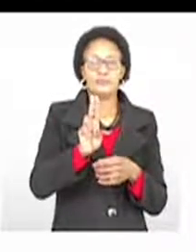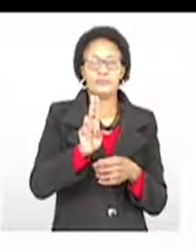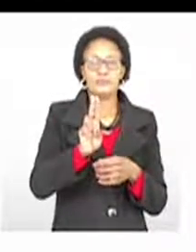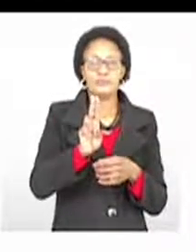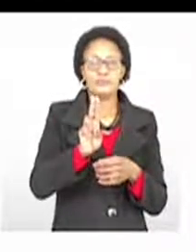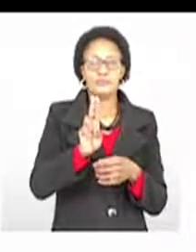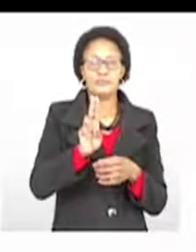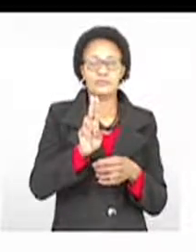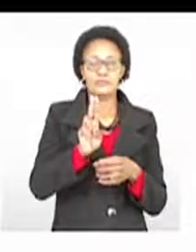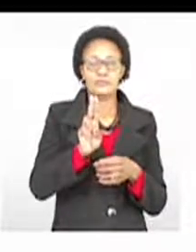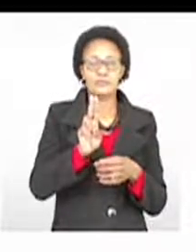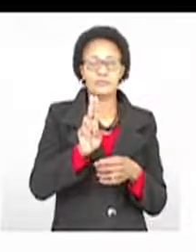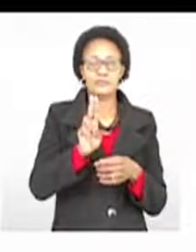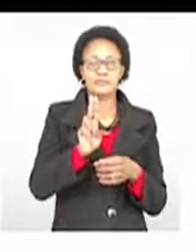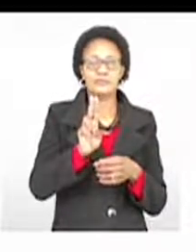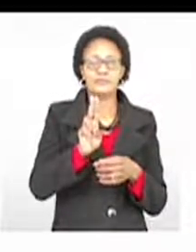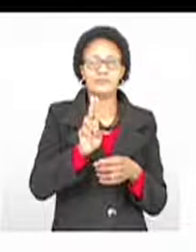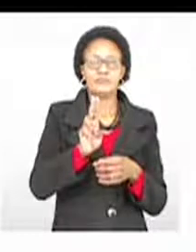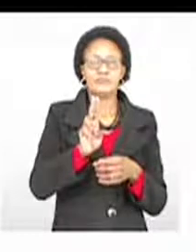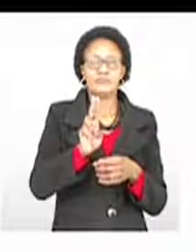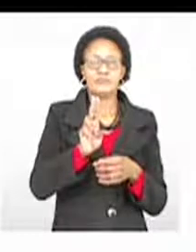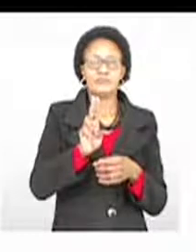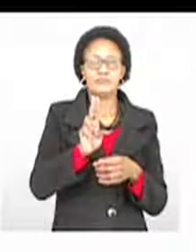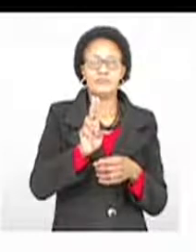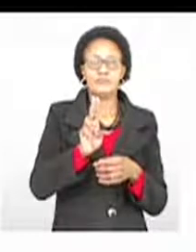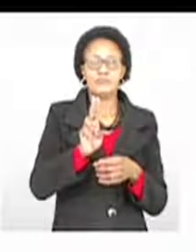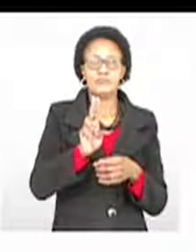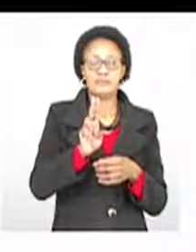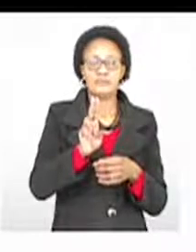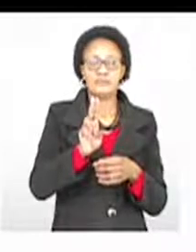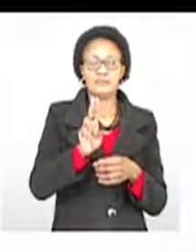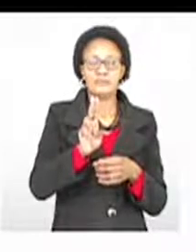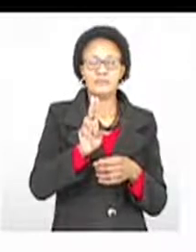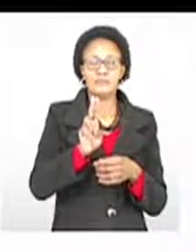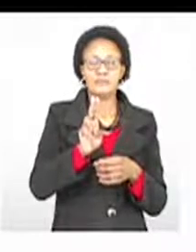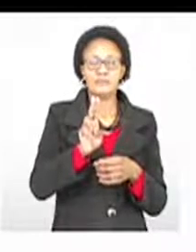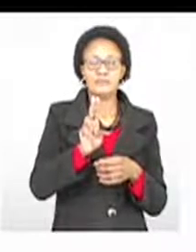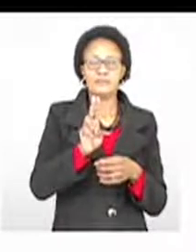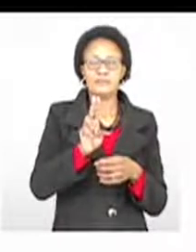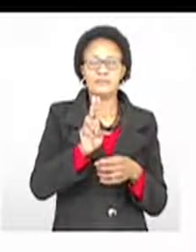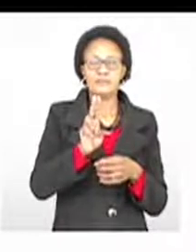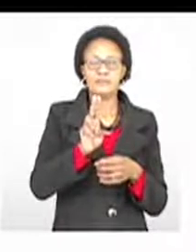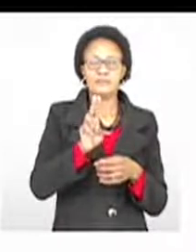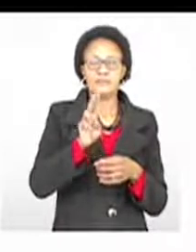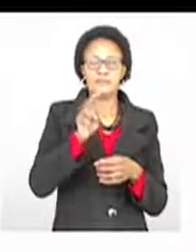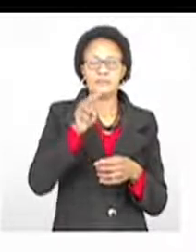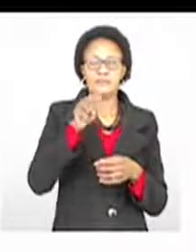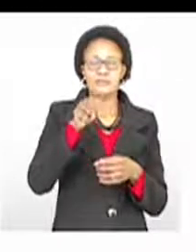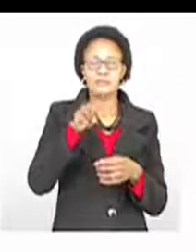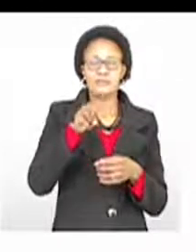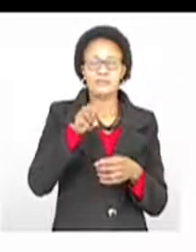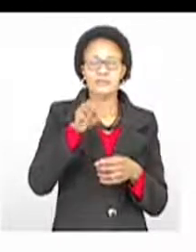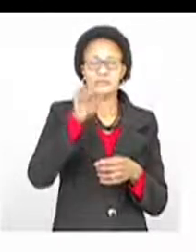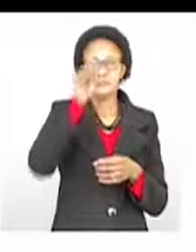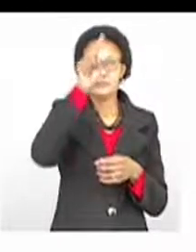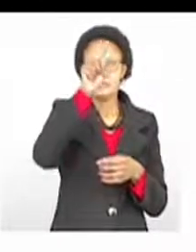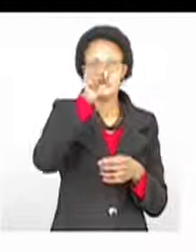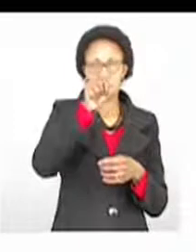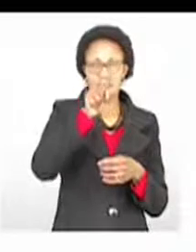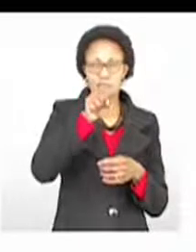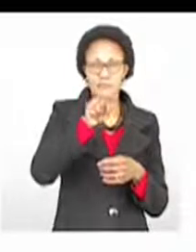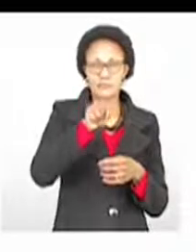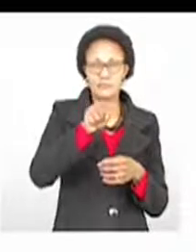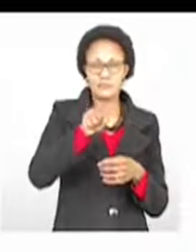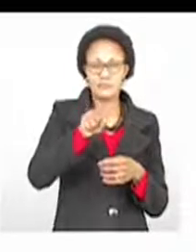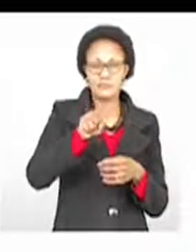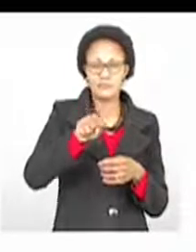different things. As you can see, the letter U starts by going down, then we